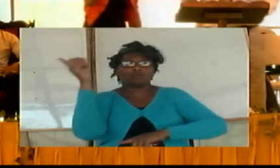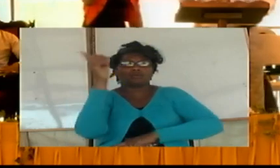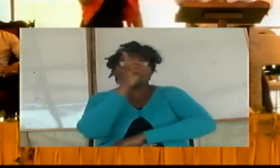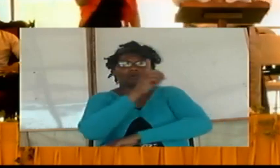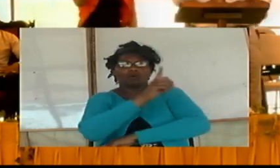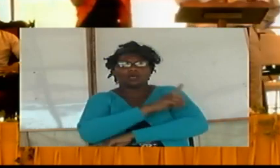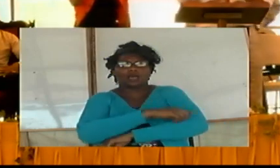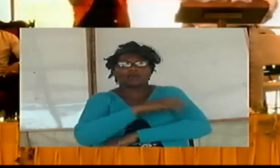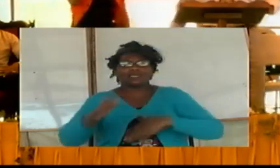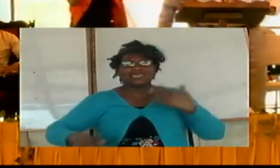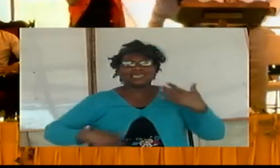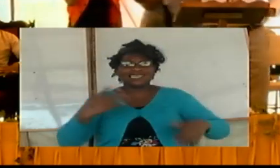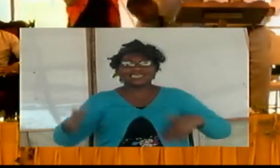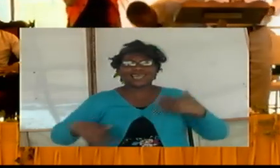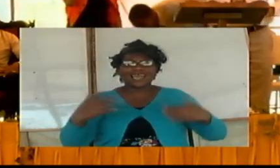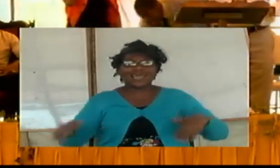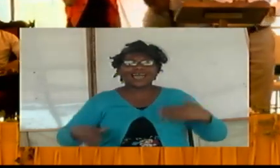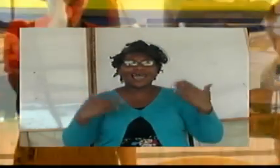Ooh,